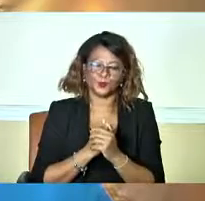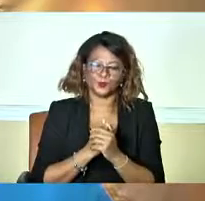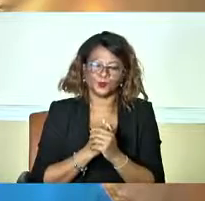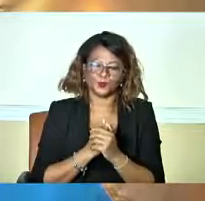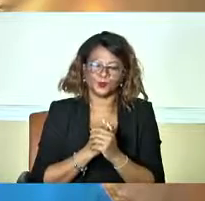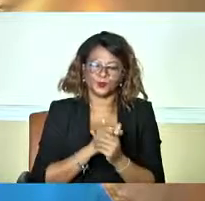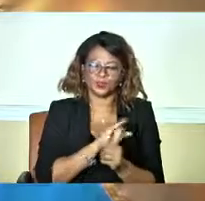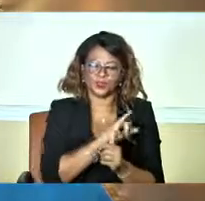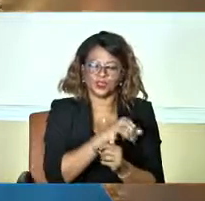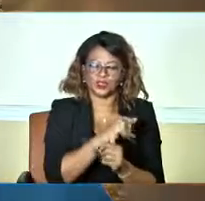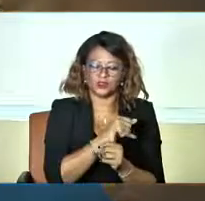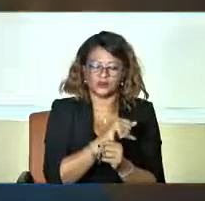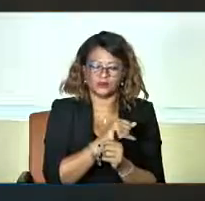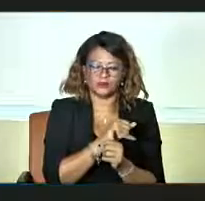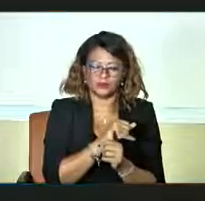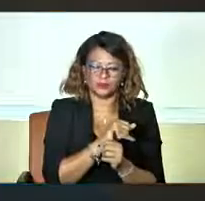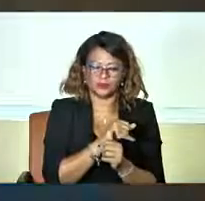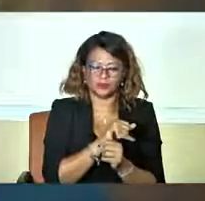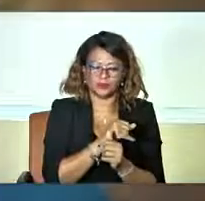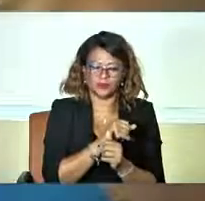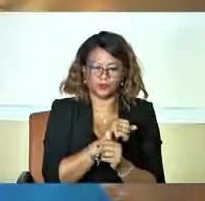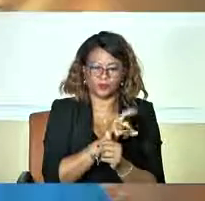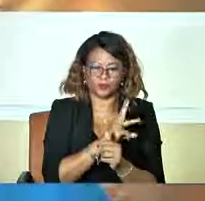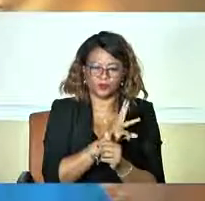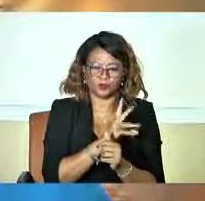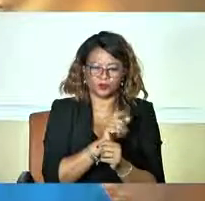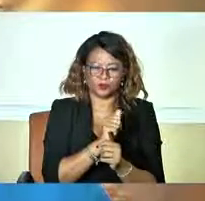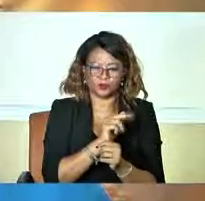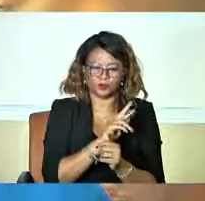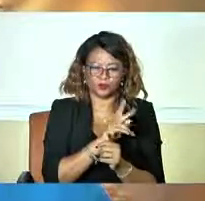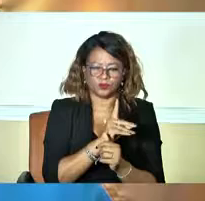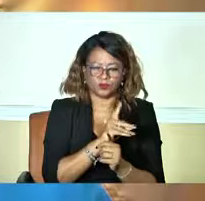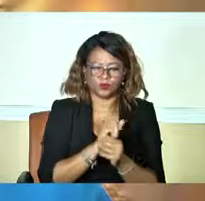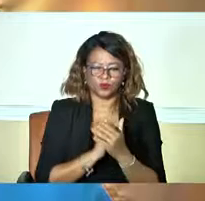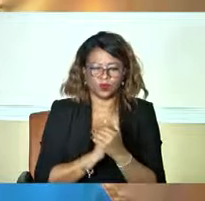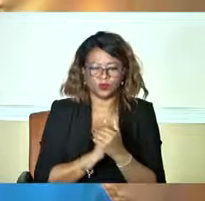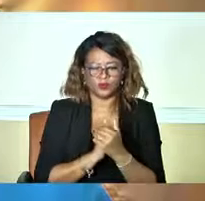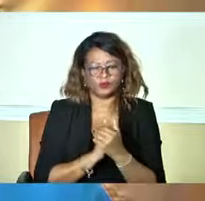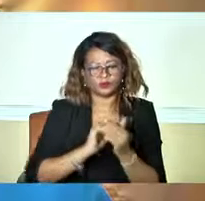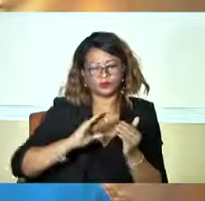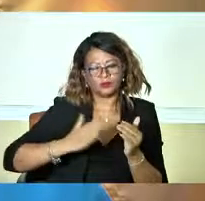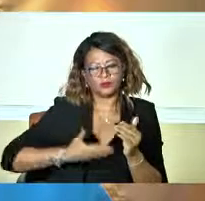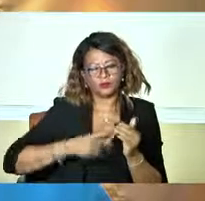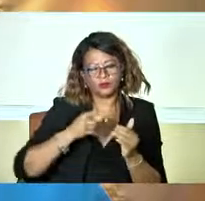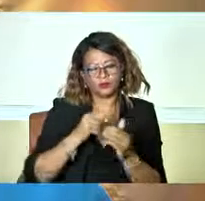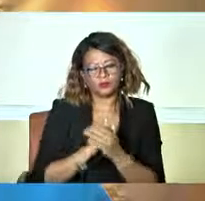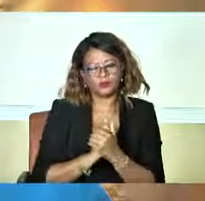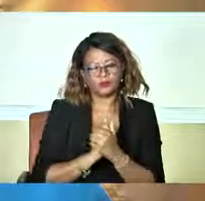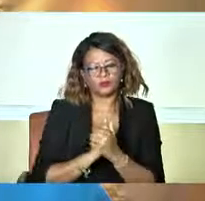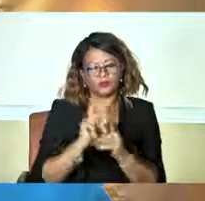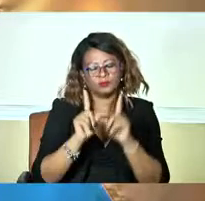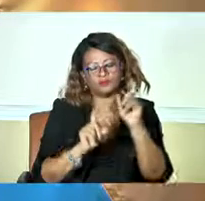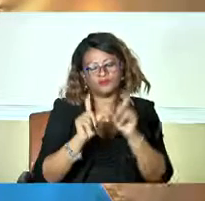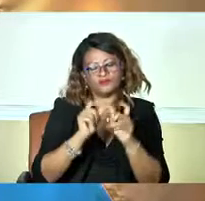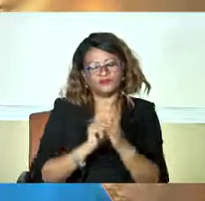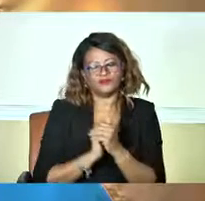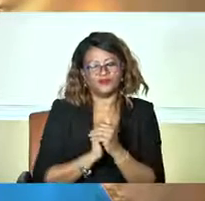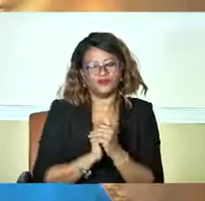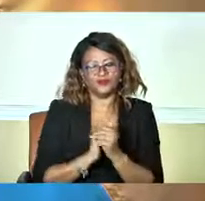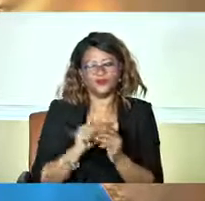Ms. Jasper Ward from the Nassau Guardian, we invite you to ask your first question.